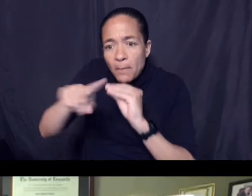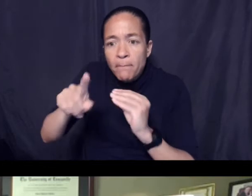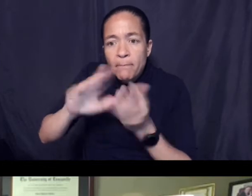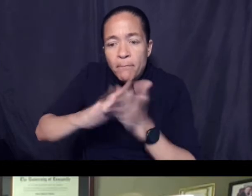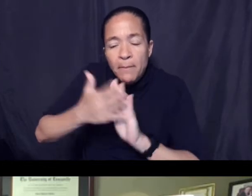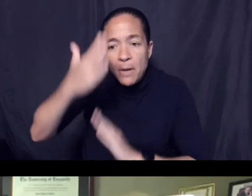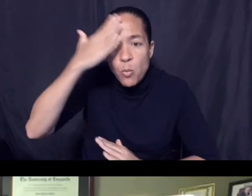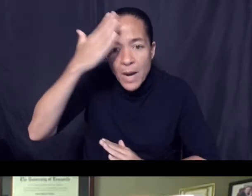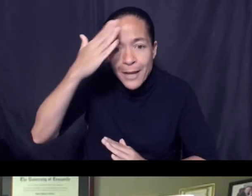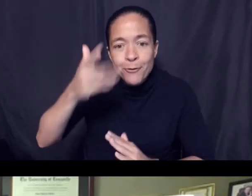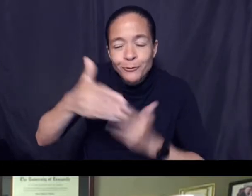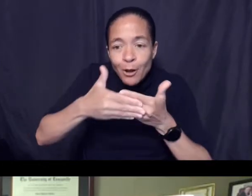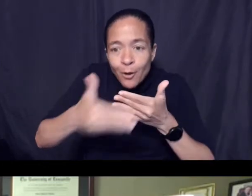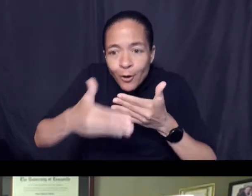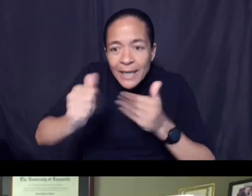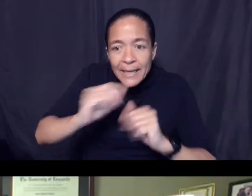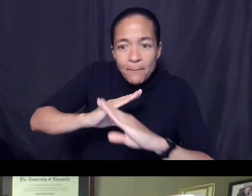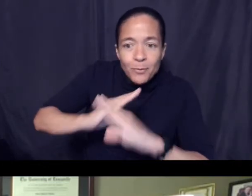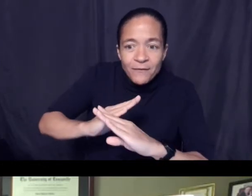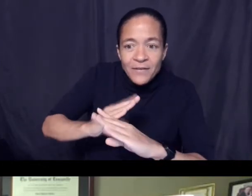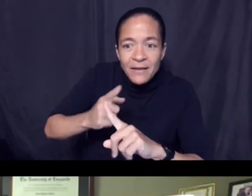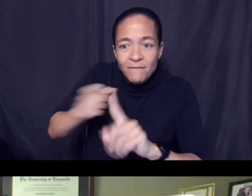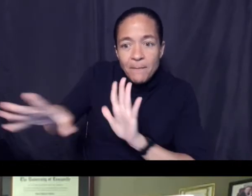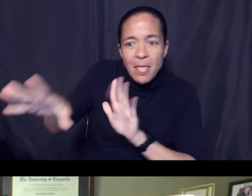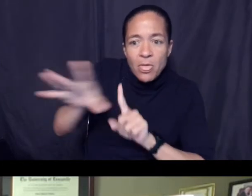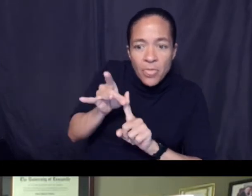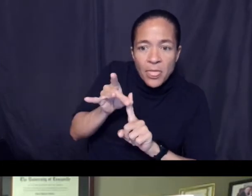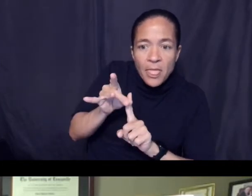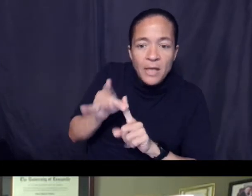that they can use prevention techniques to prevent infection.